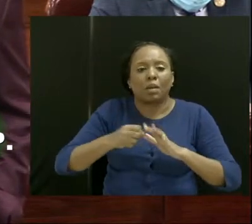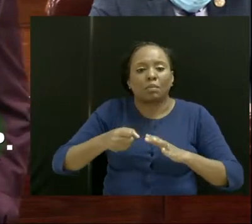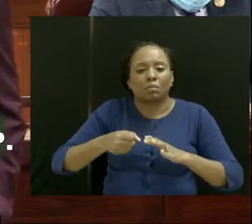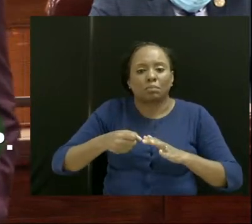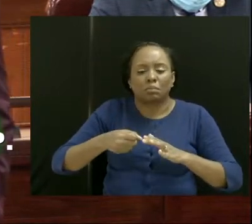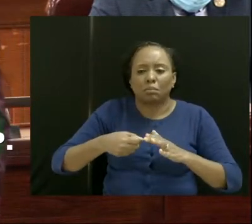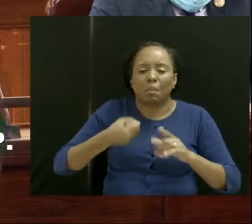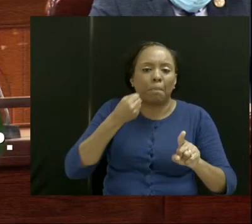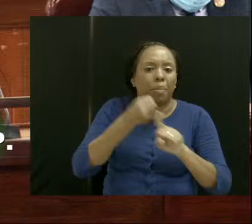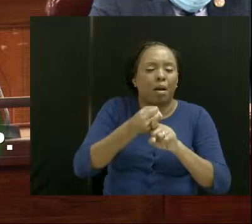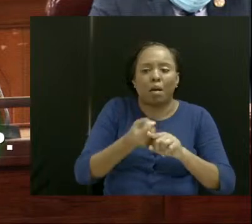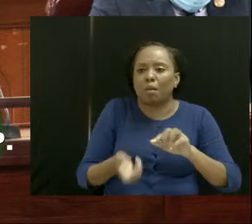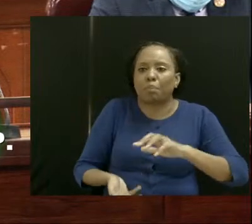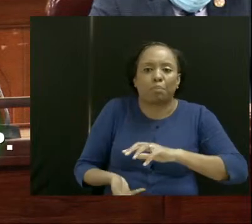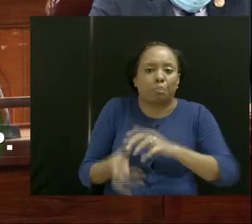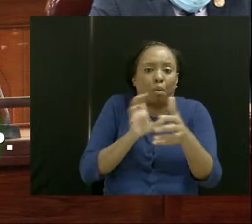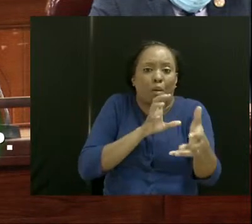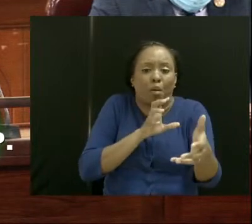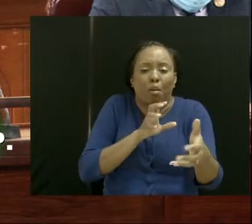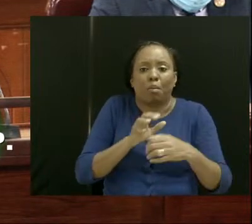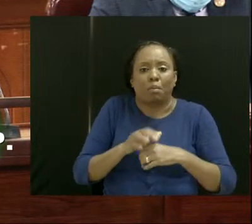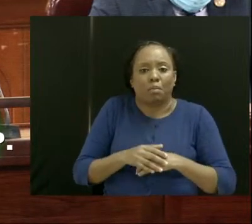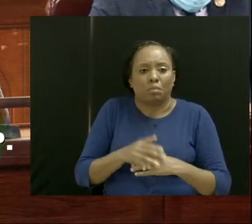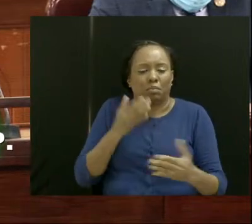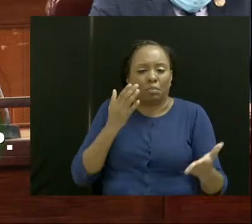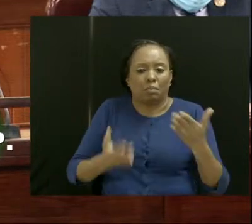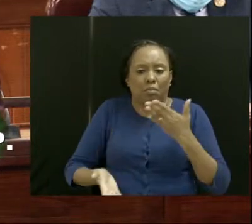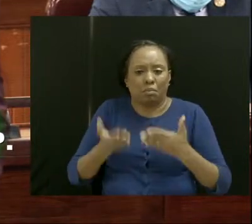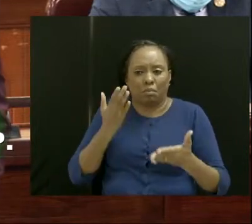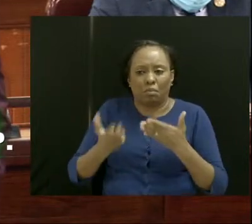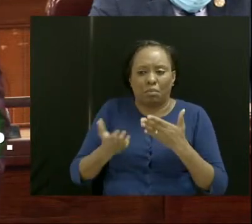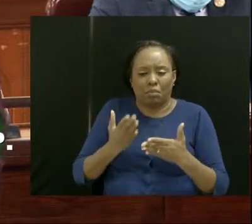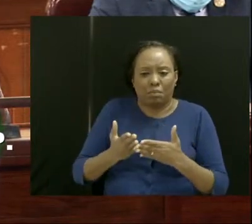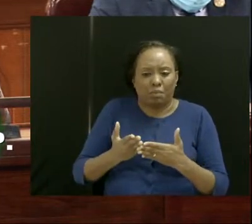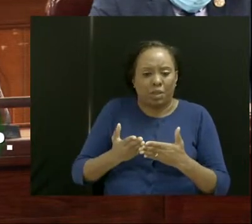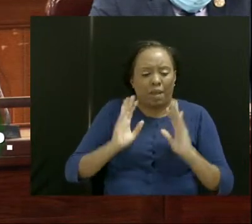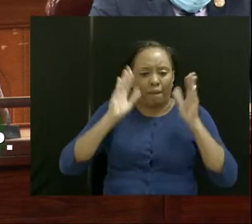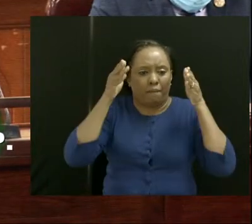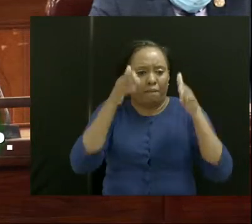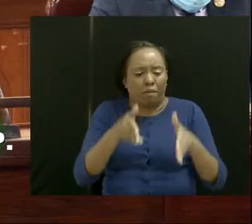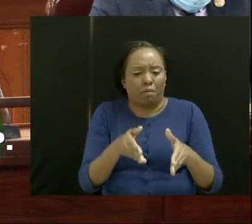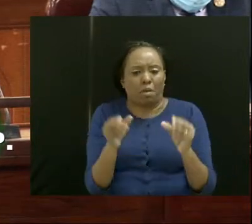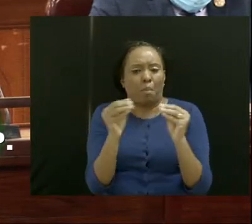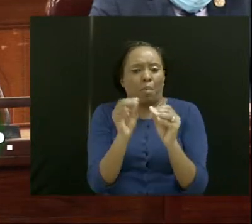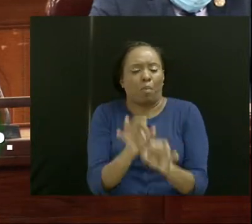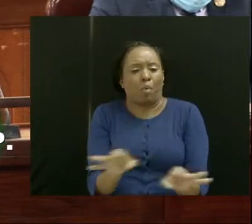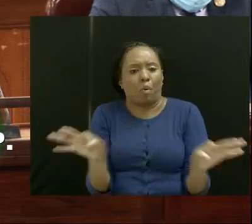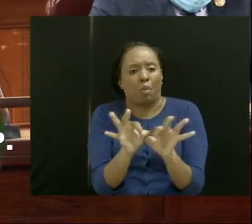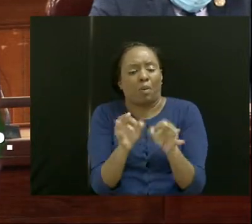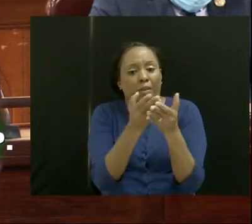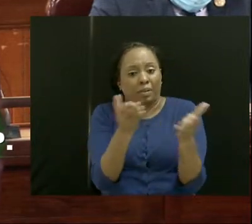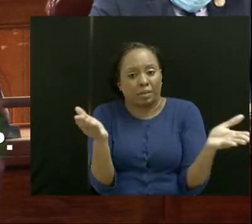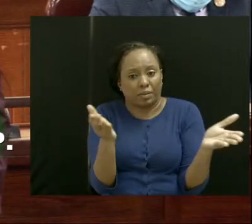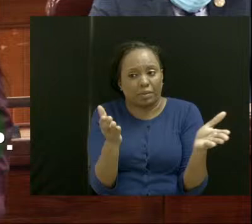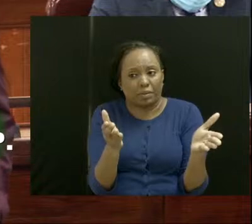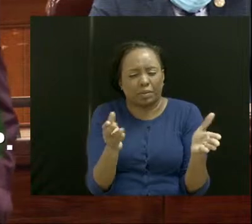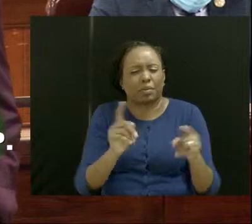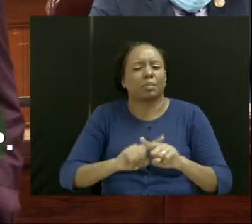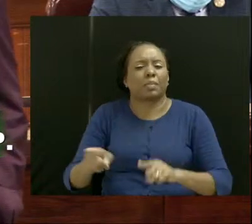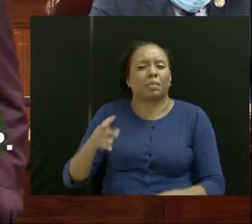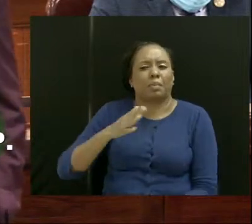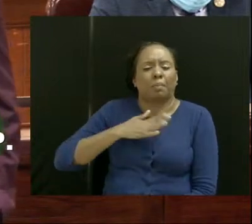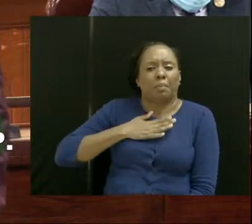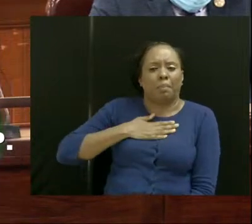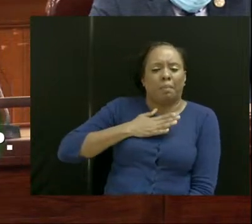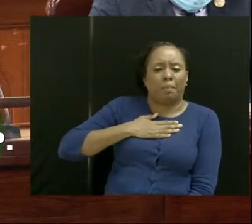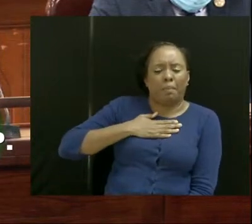COVID may have caused that a fuller eye be cast on some matters as opposed to others. But as far as I understand, as